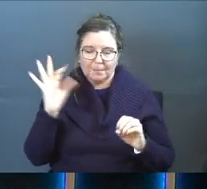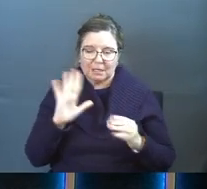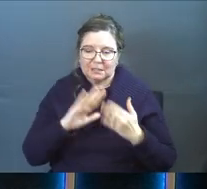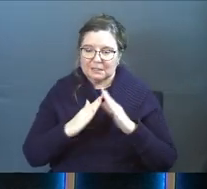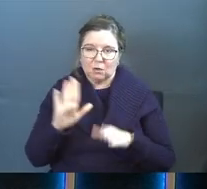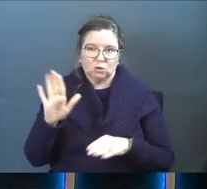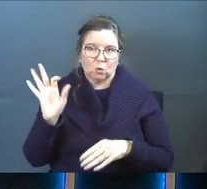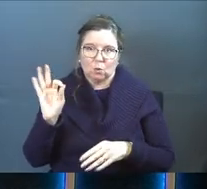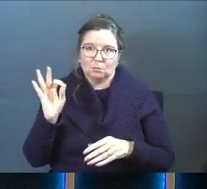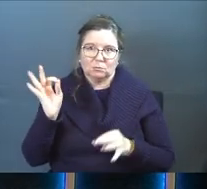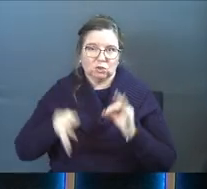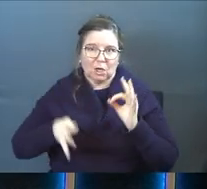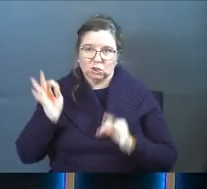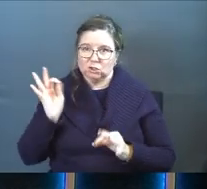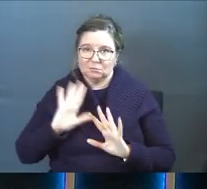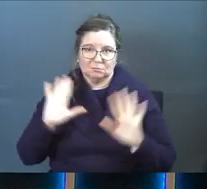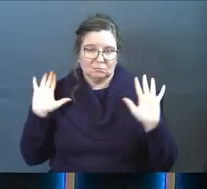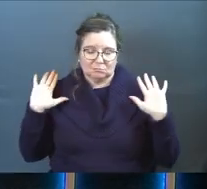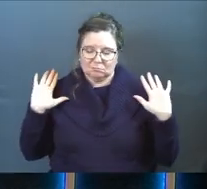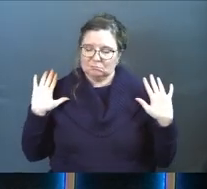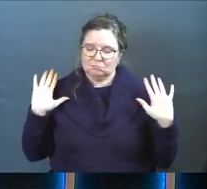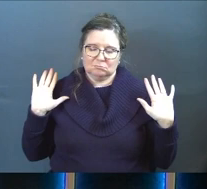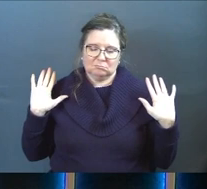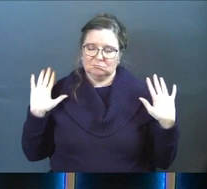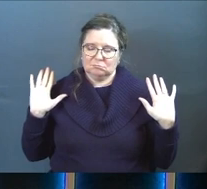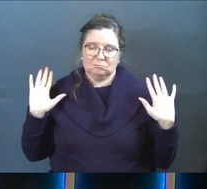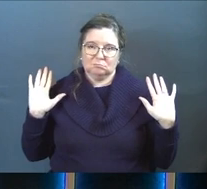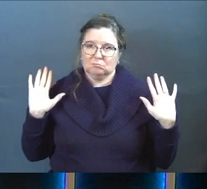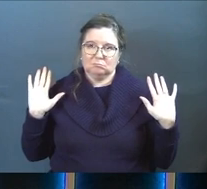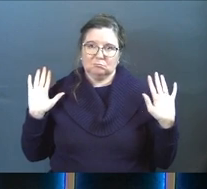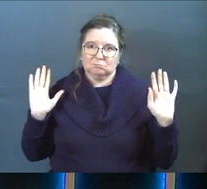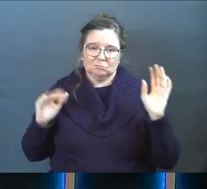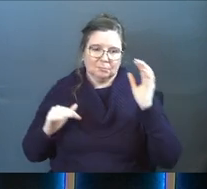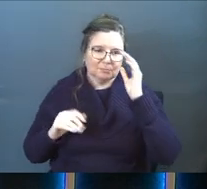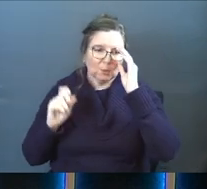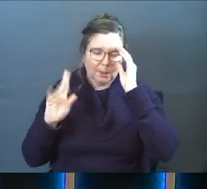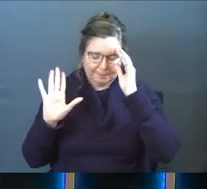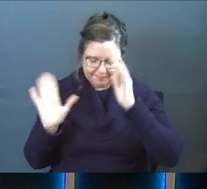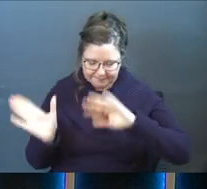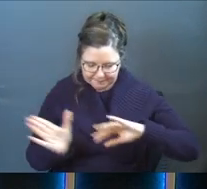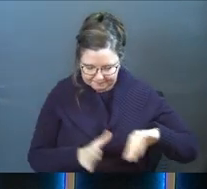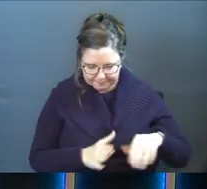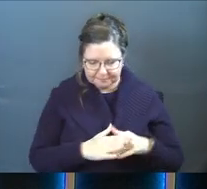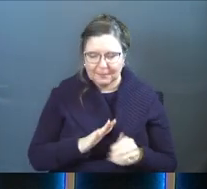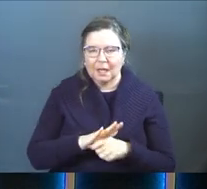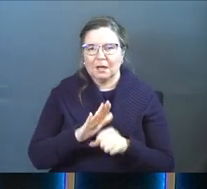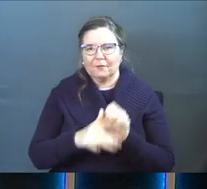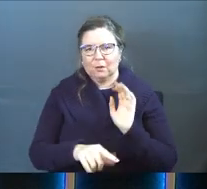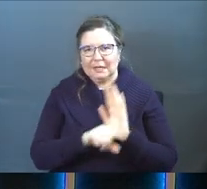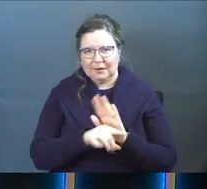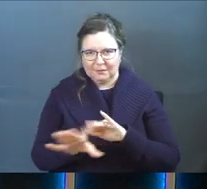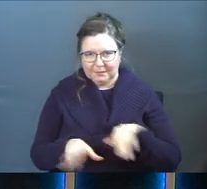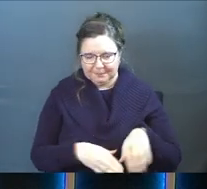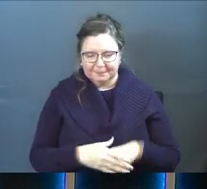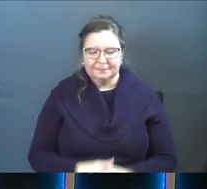pastor in town is your judge. We're not. Okay, enough with the